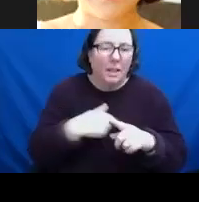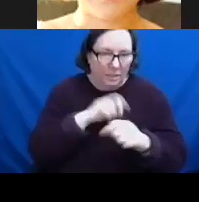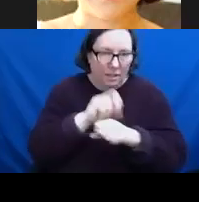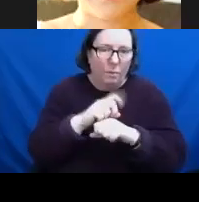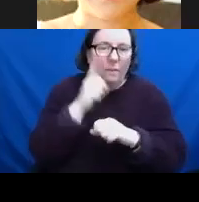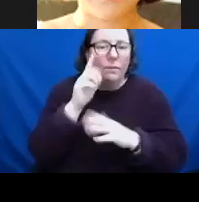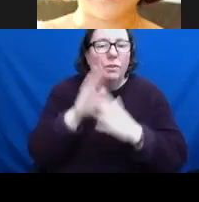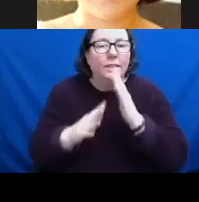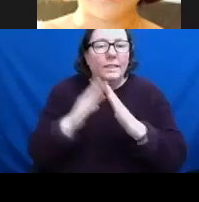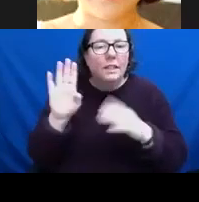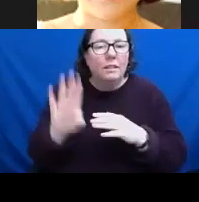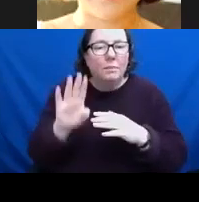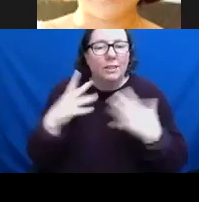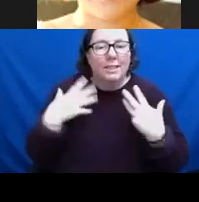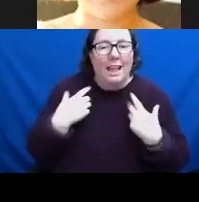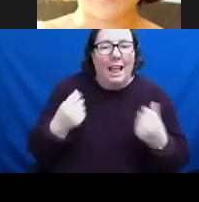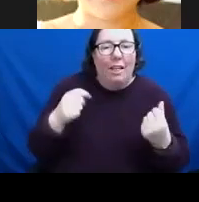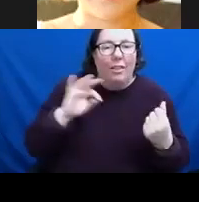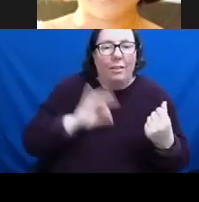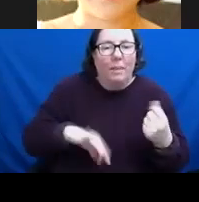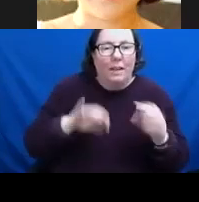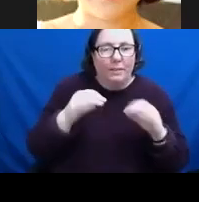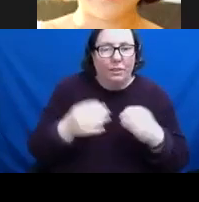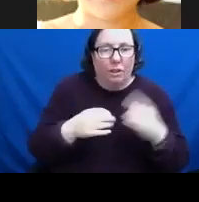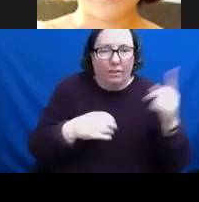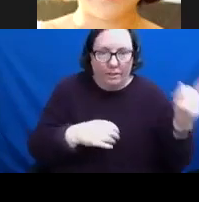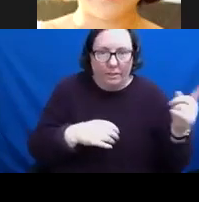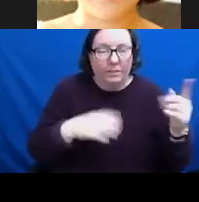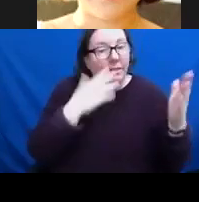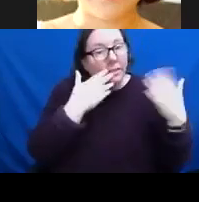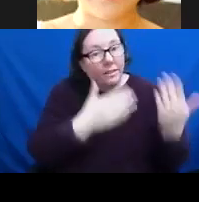Health Benefits Office. Thank you, and welcome to all of you.